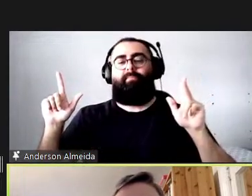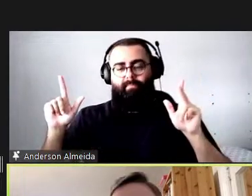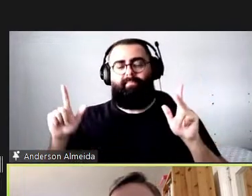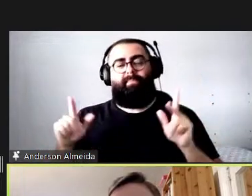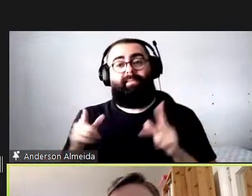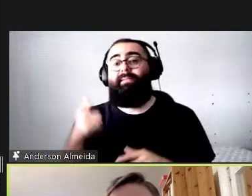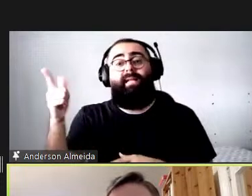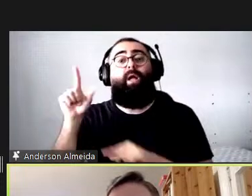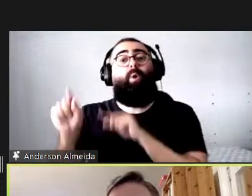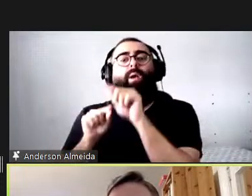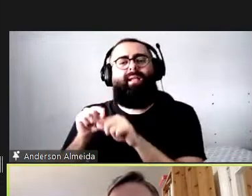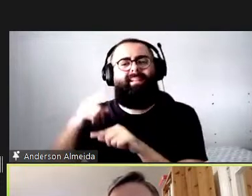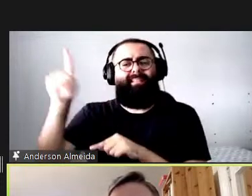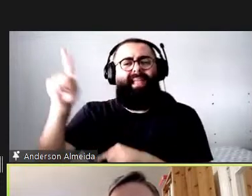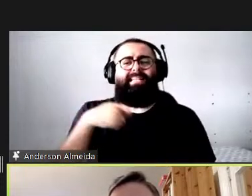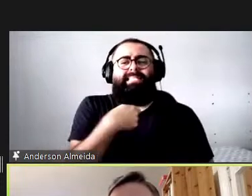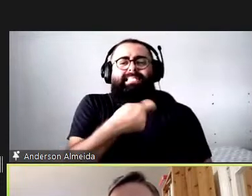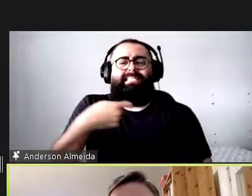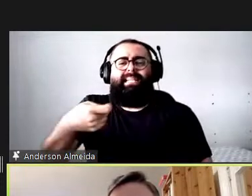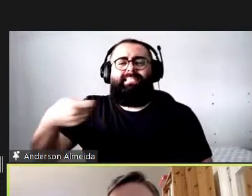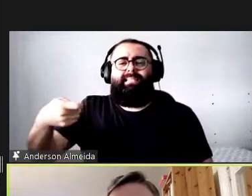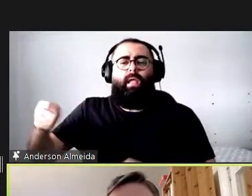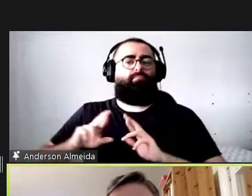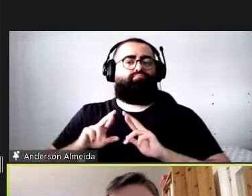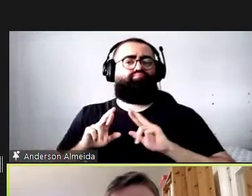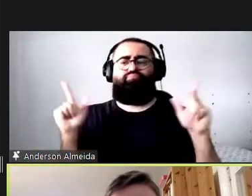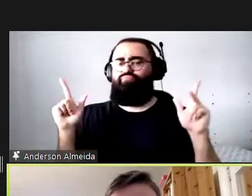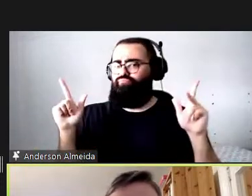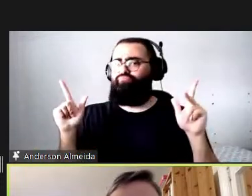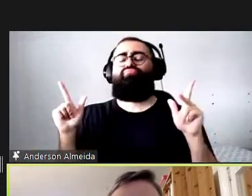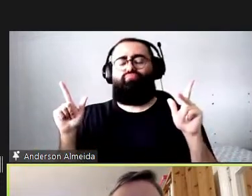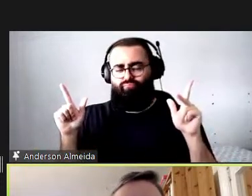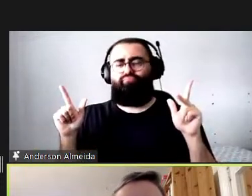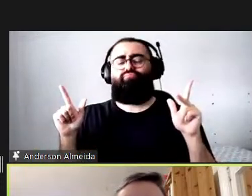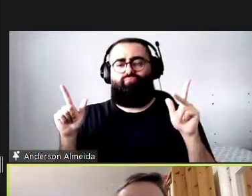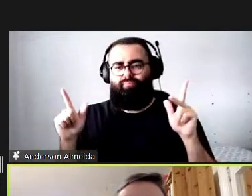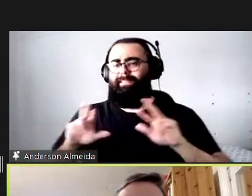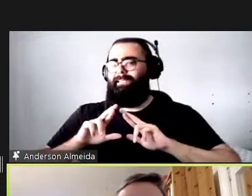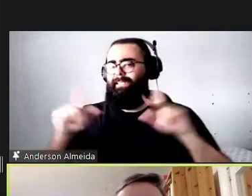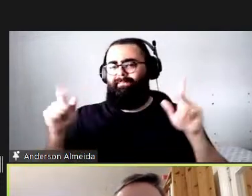their vocabulary. They have very different vocabularies.